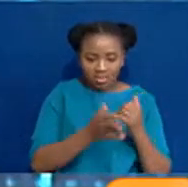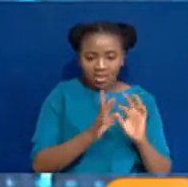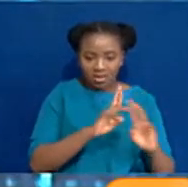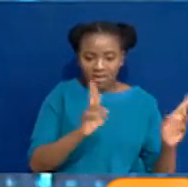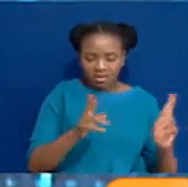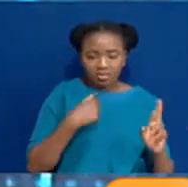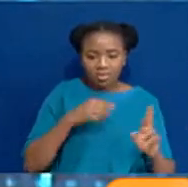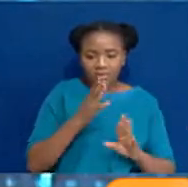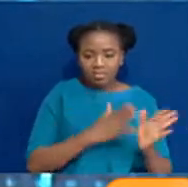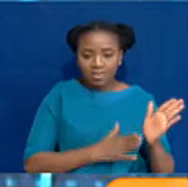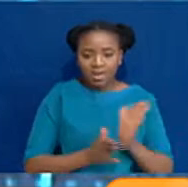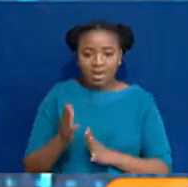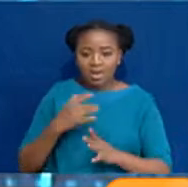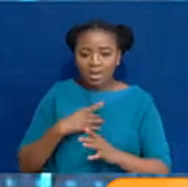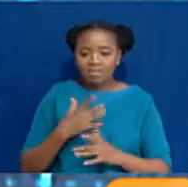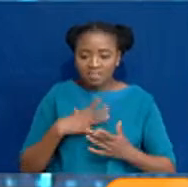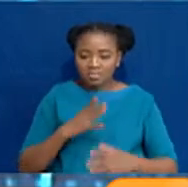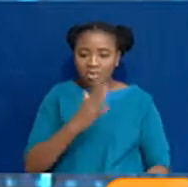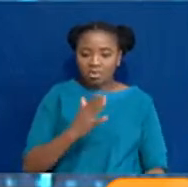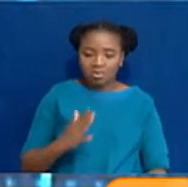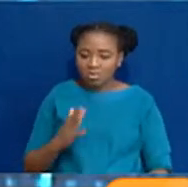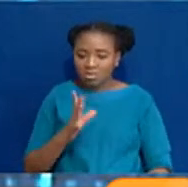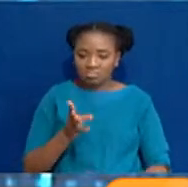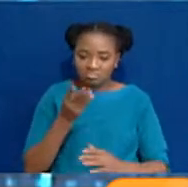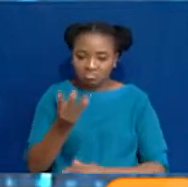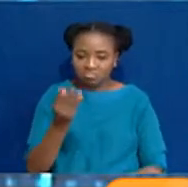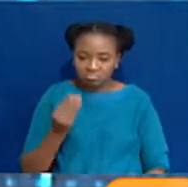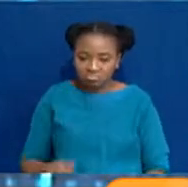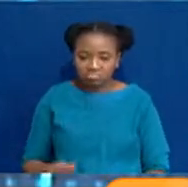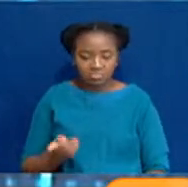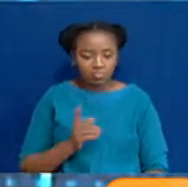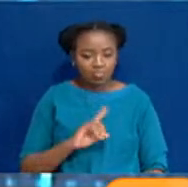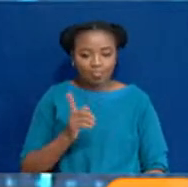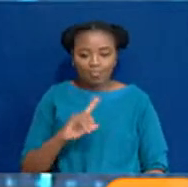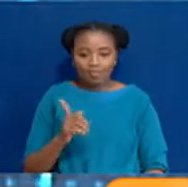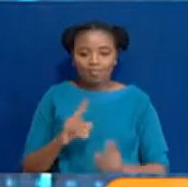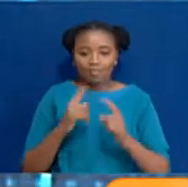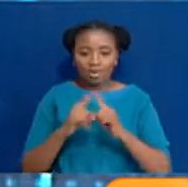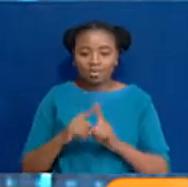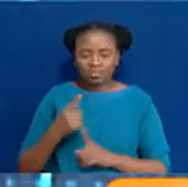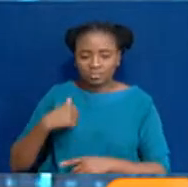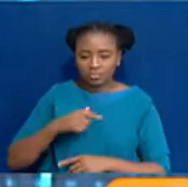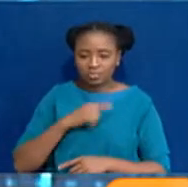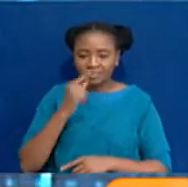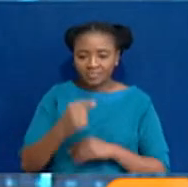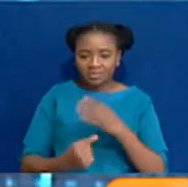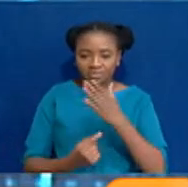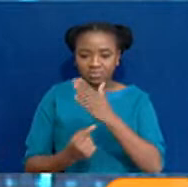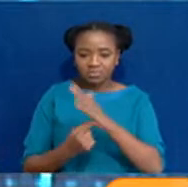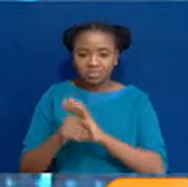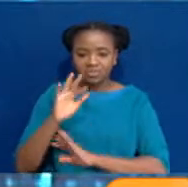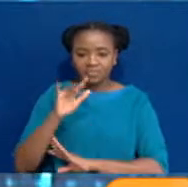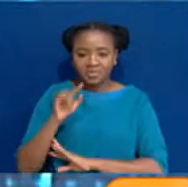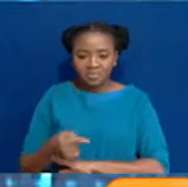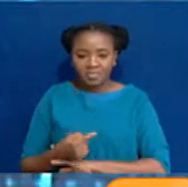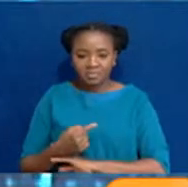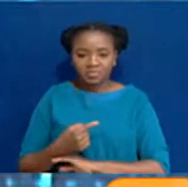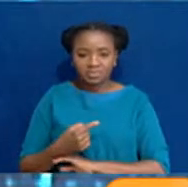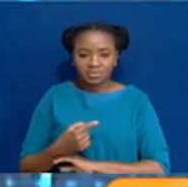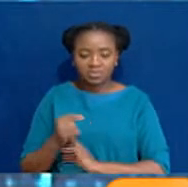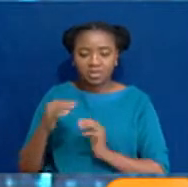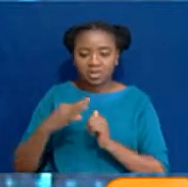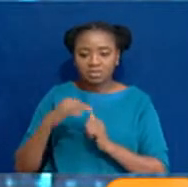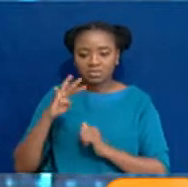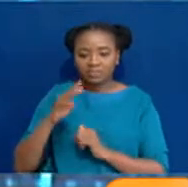manual processes in government. We are going to run a paperless government. As we speak, we have already digitalized 5,084